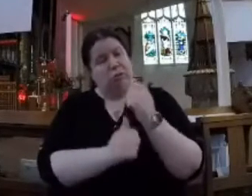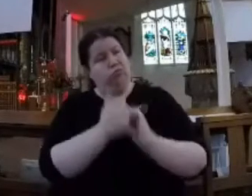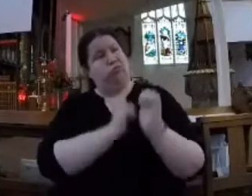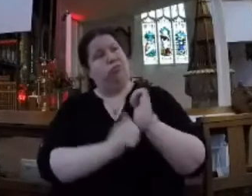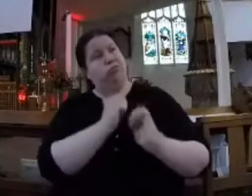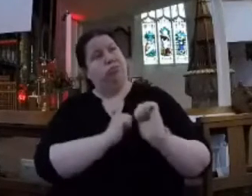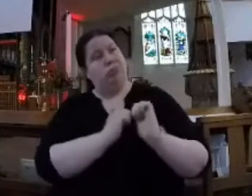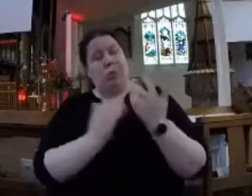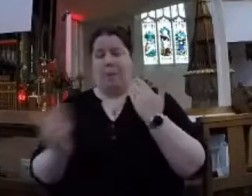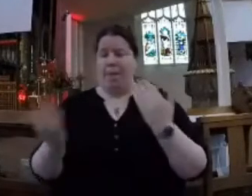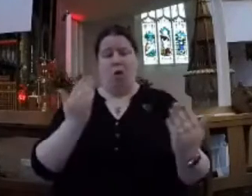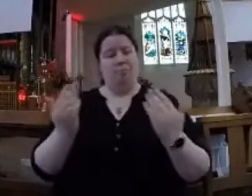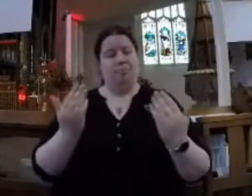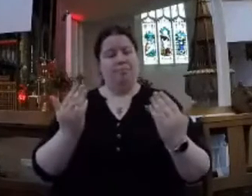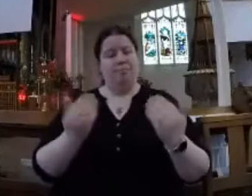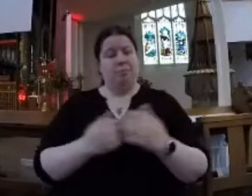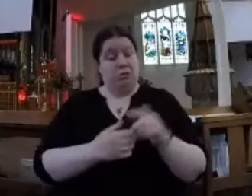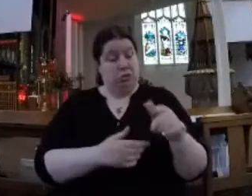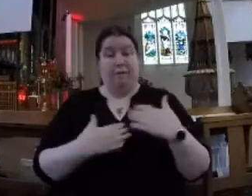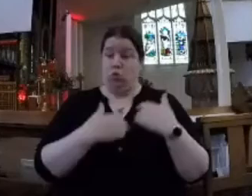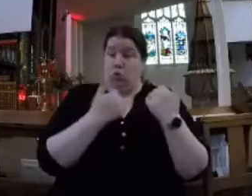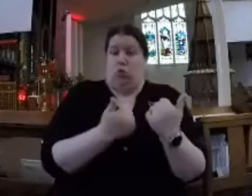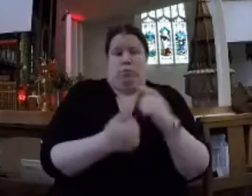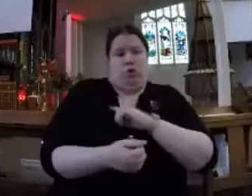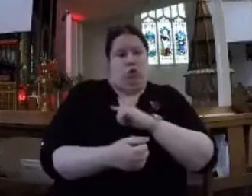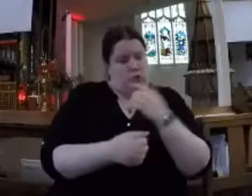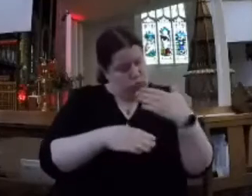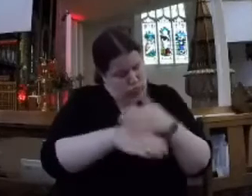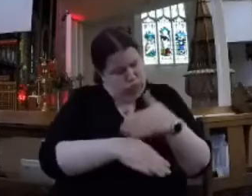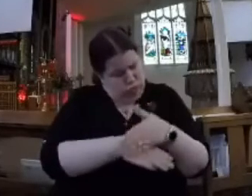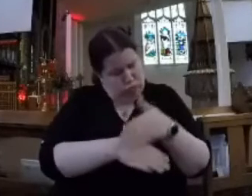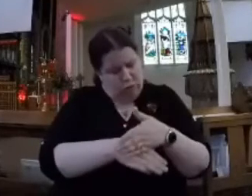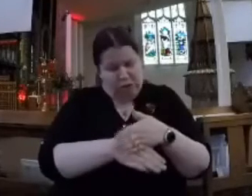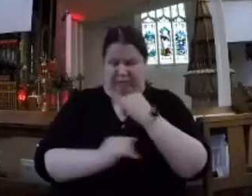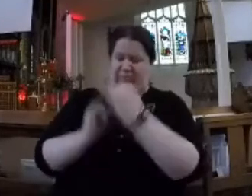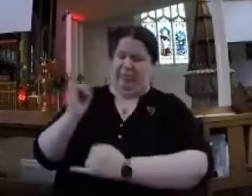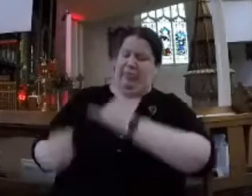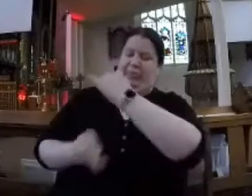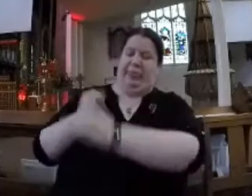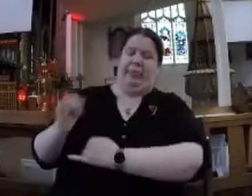comparison. Martha felt good about what she was doing, and she criticized Mary.